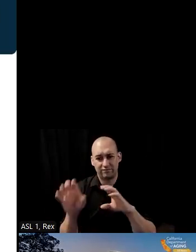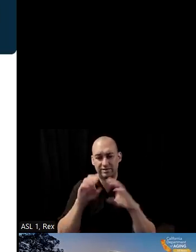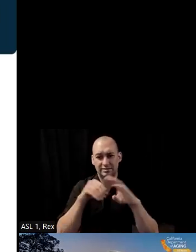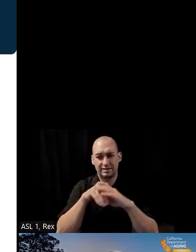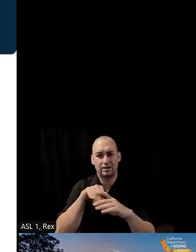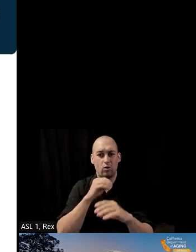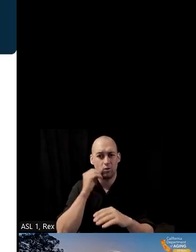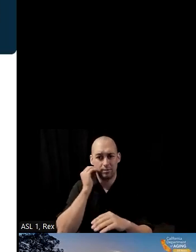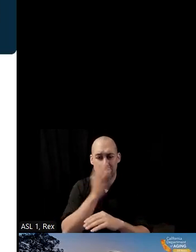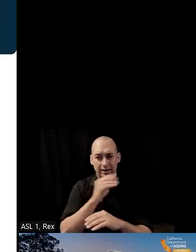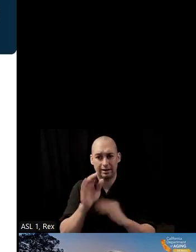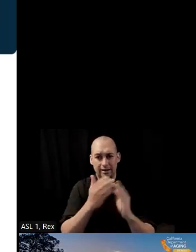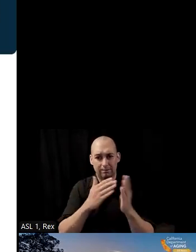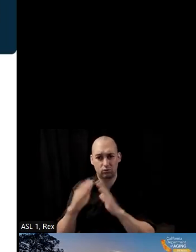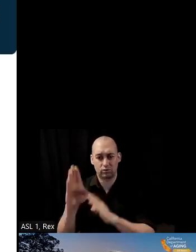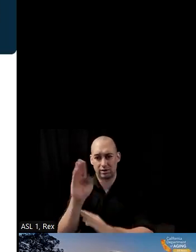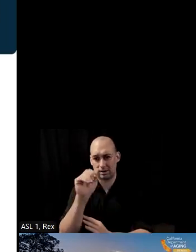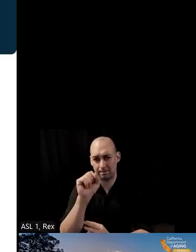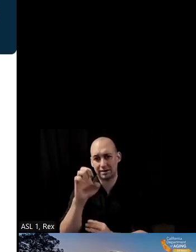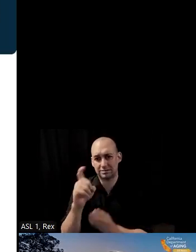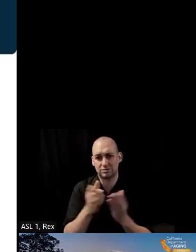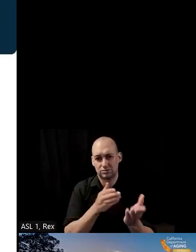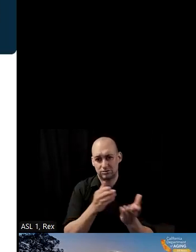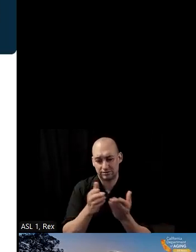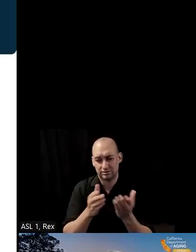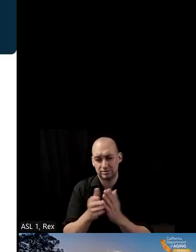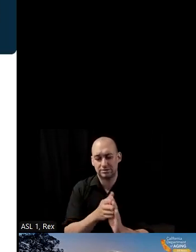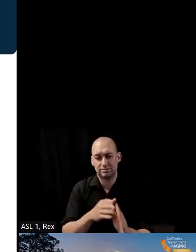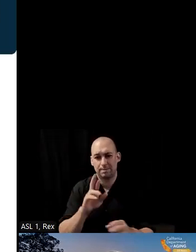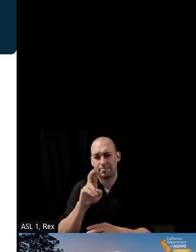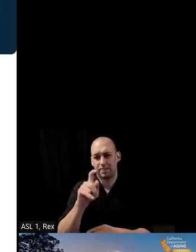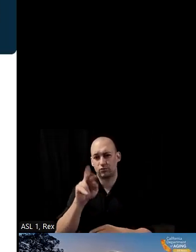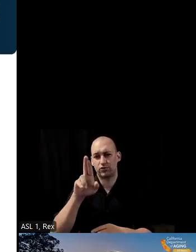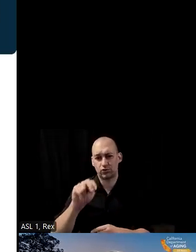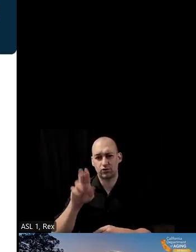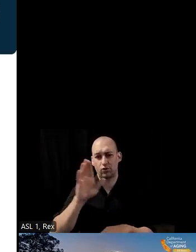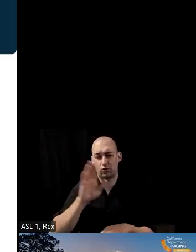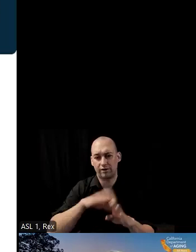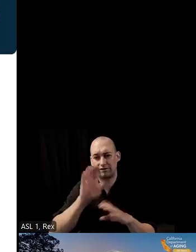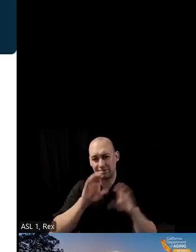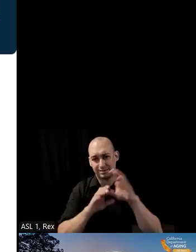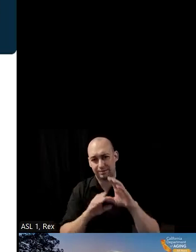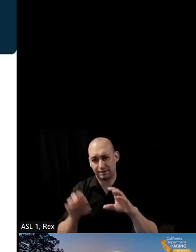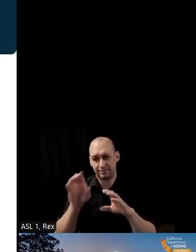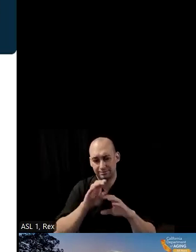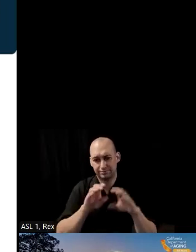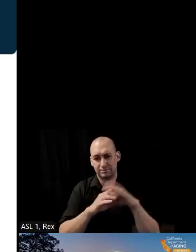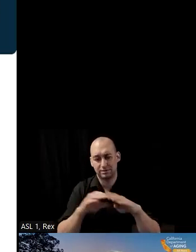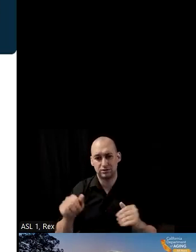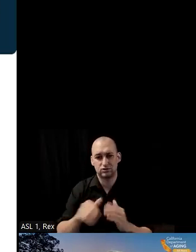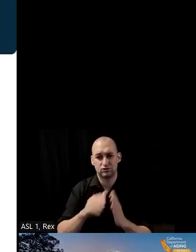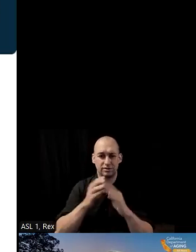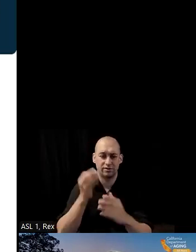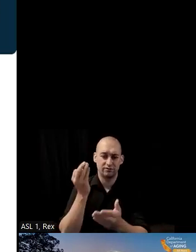have it actually prove the business, the return on investment for addressing the functional needs that people